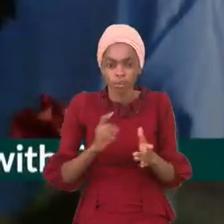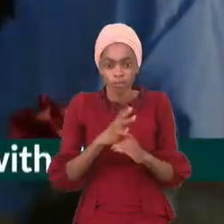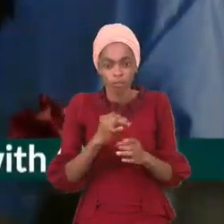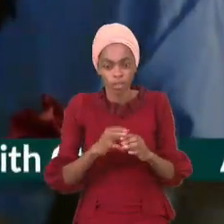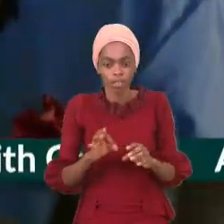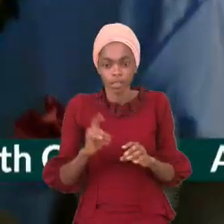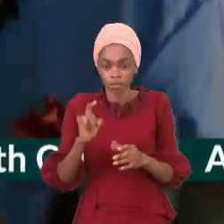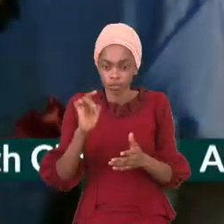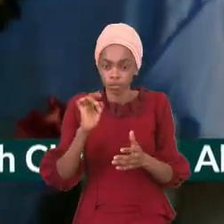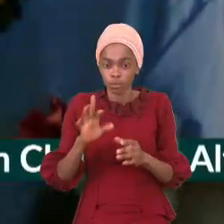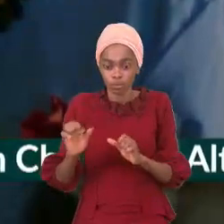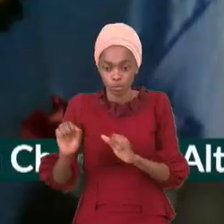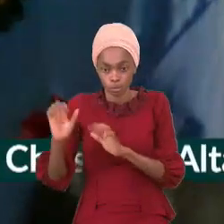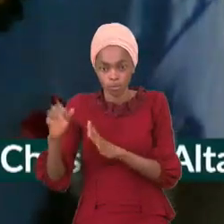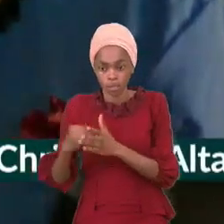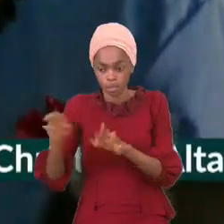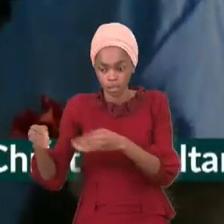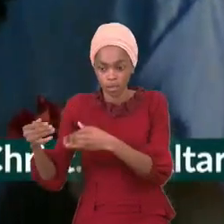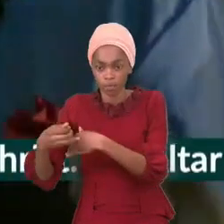Wing three.